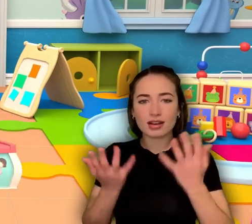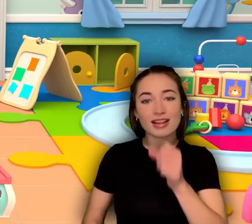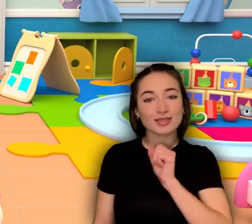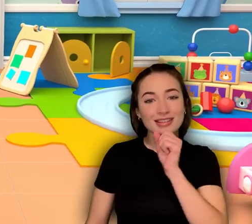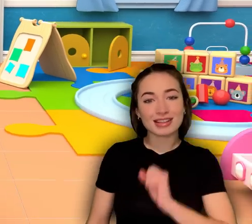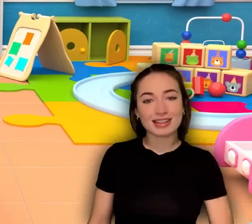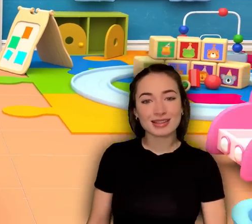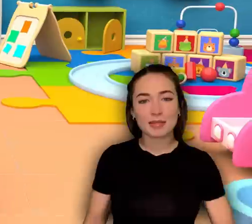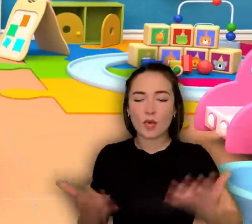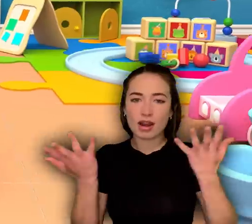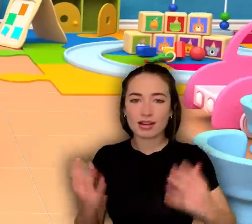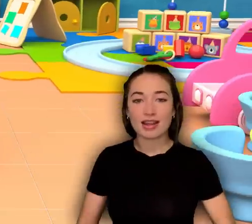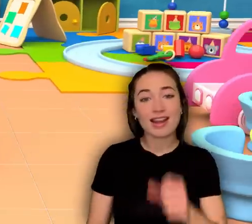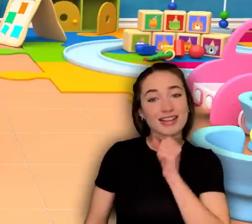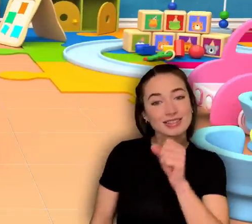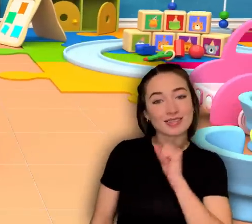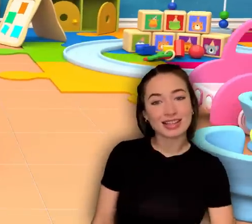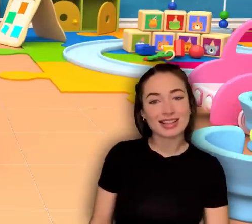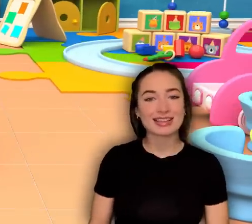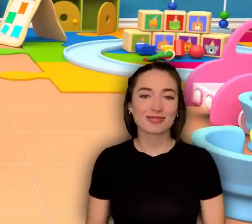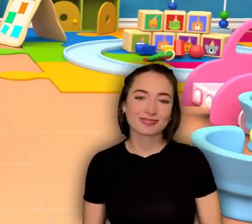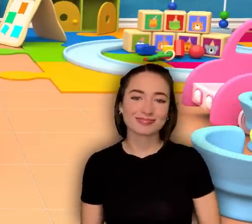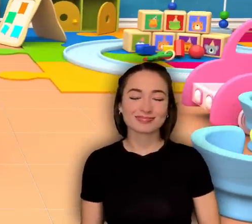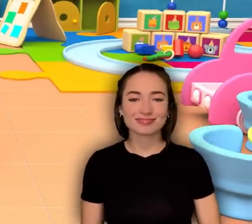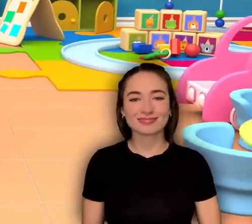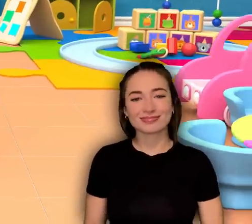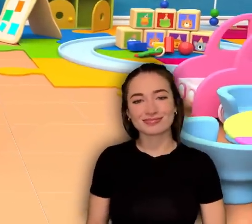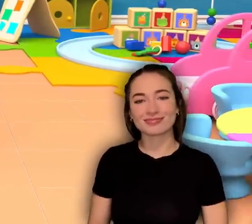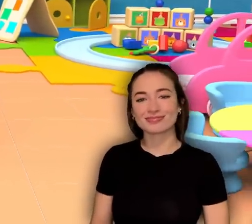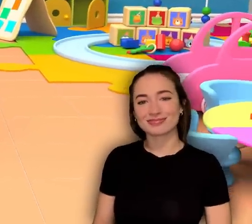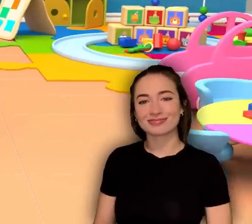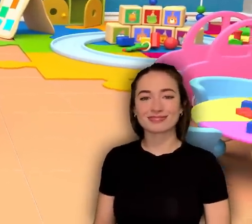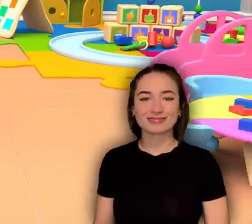what scream what screen